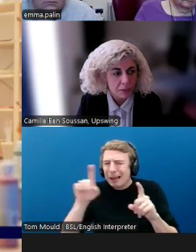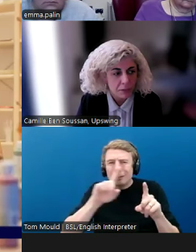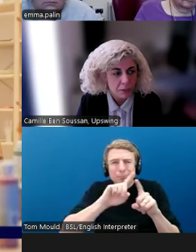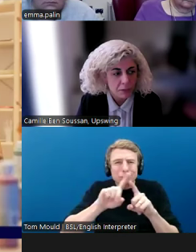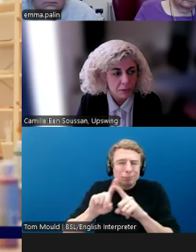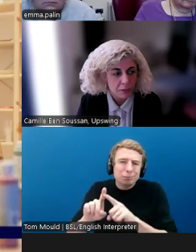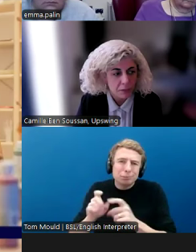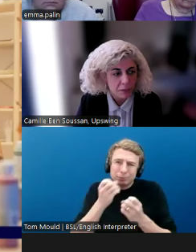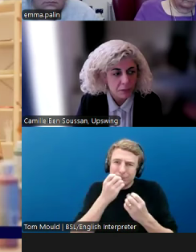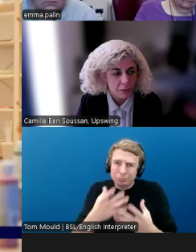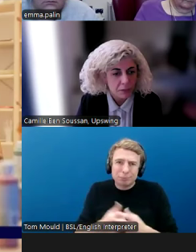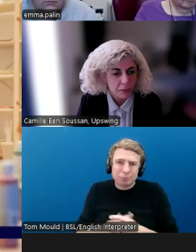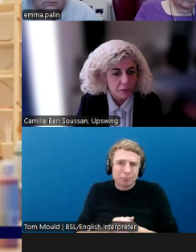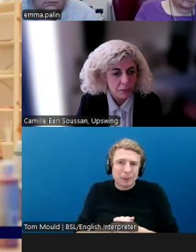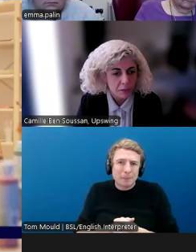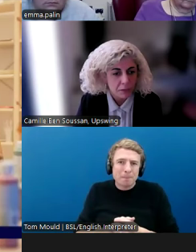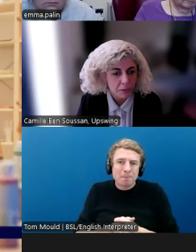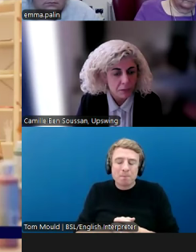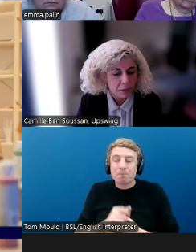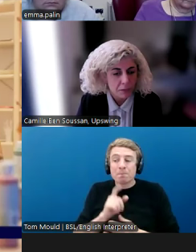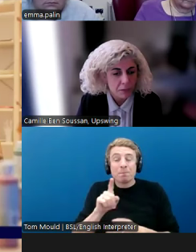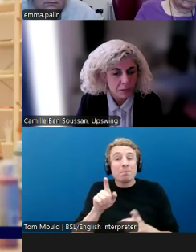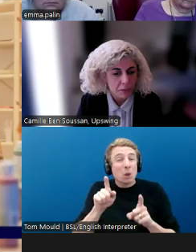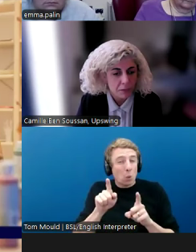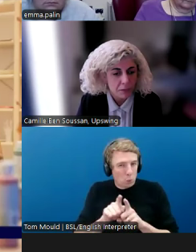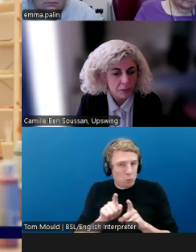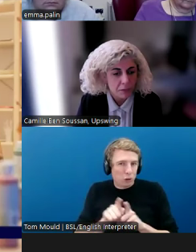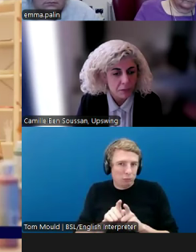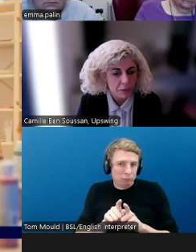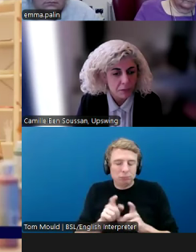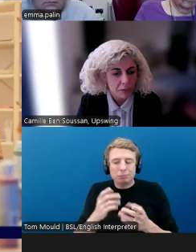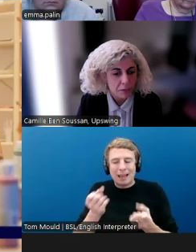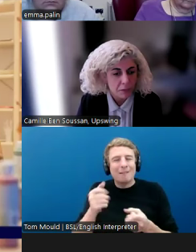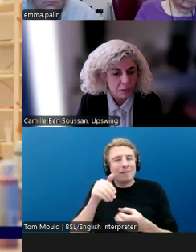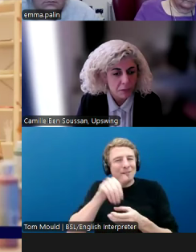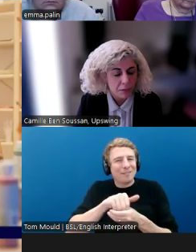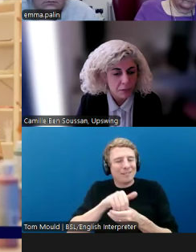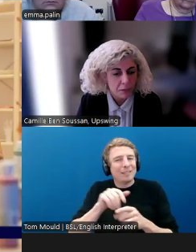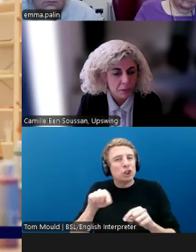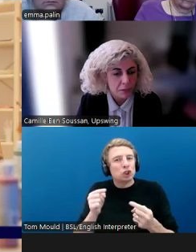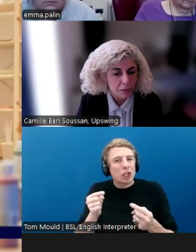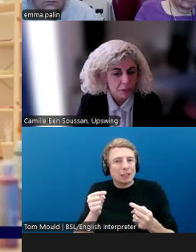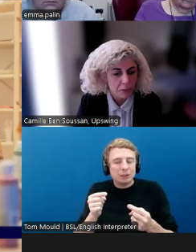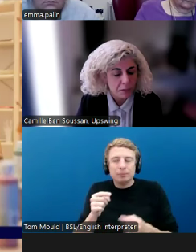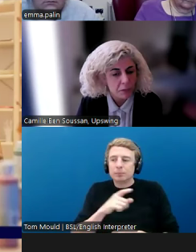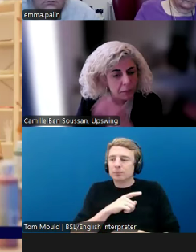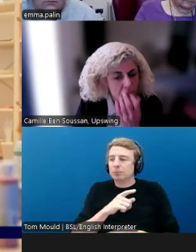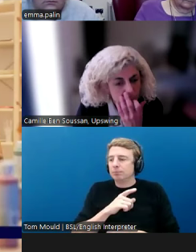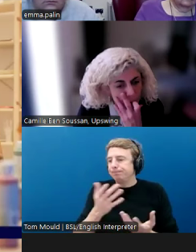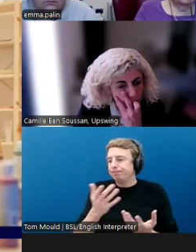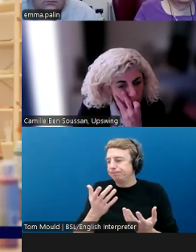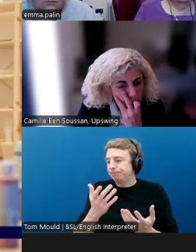of different cultural frames and challenges in terms of staff understanding, for